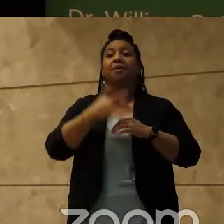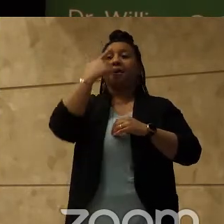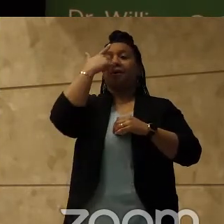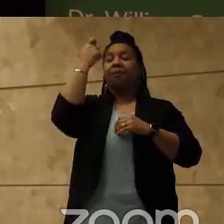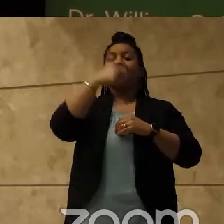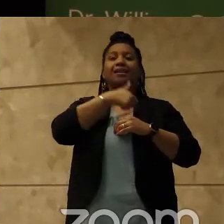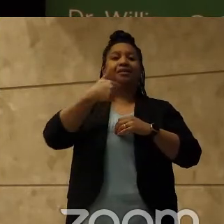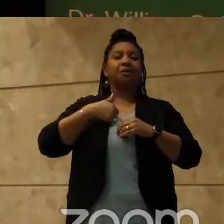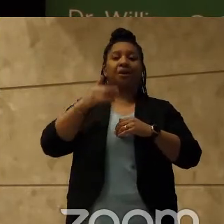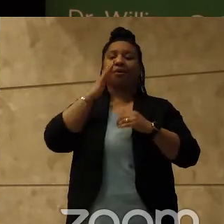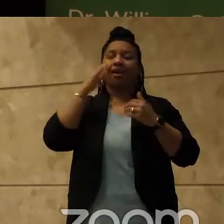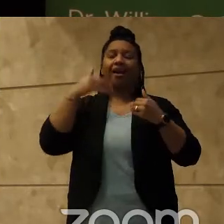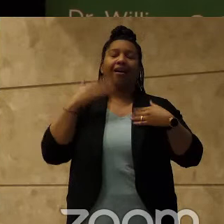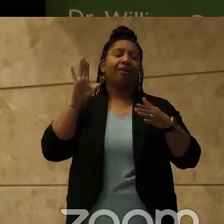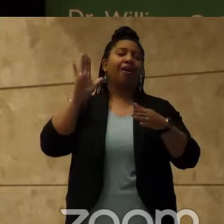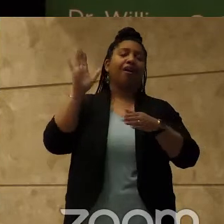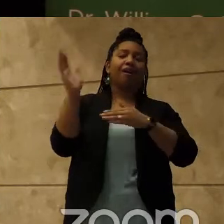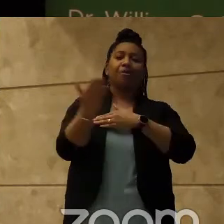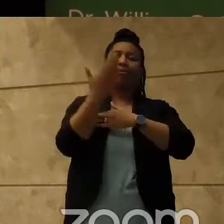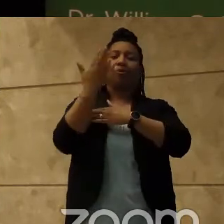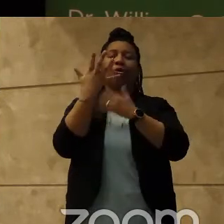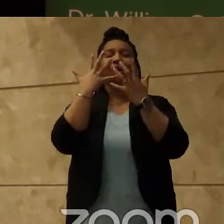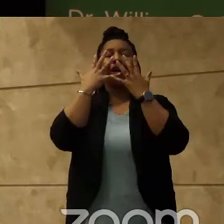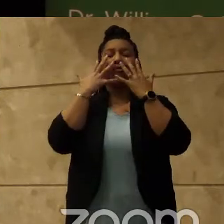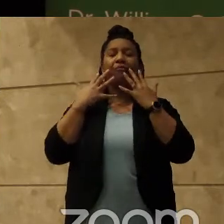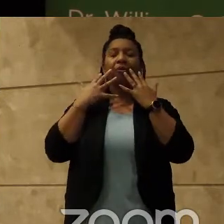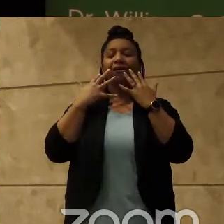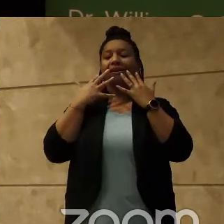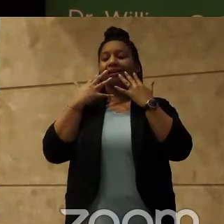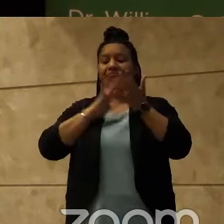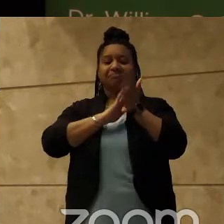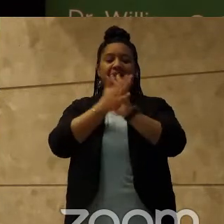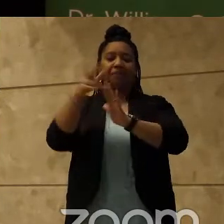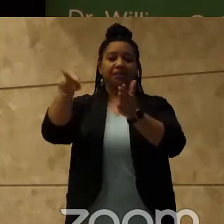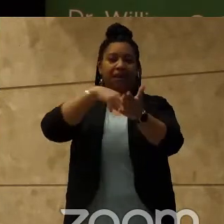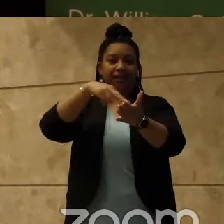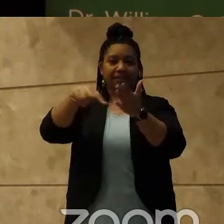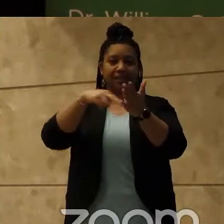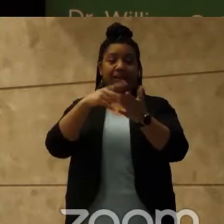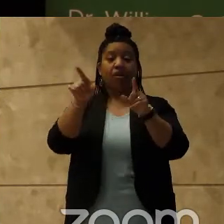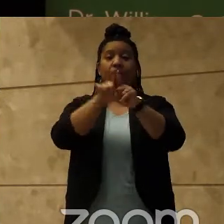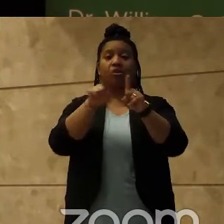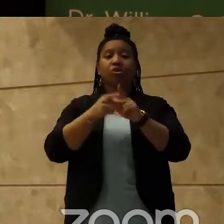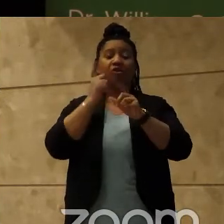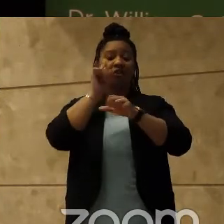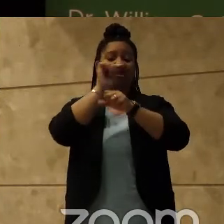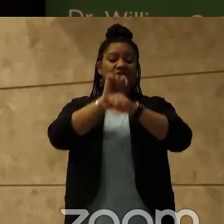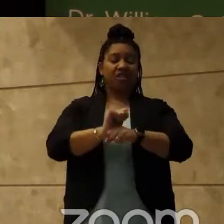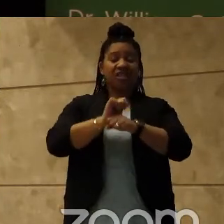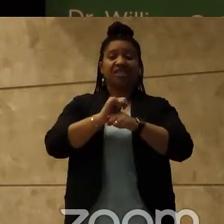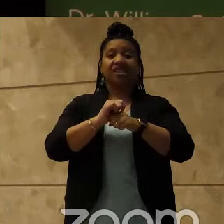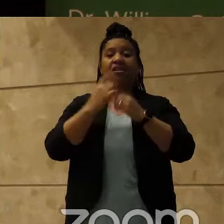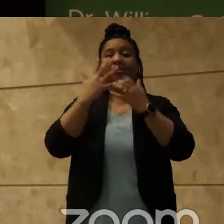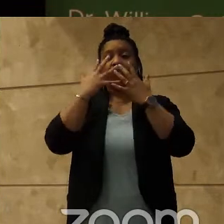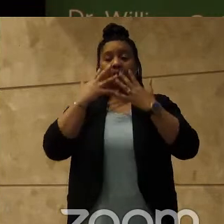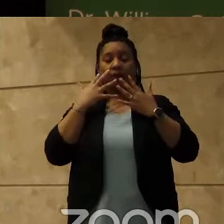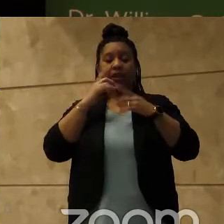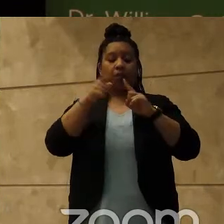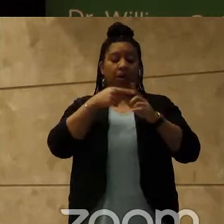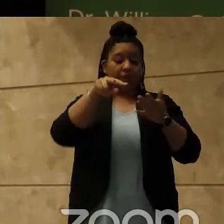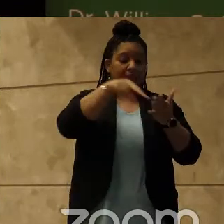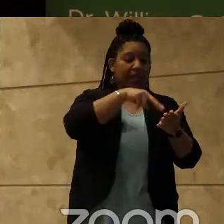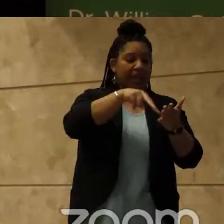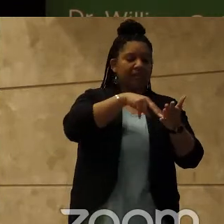because we're gonna turn our mourning into dancing. I'm gonna tell y'all one more thing about our tradition of mourning. When we dance, it doesn't mean we don't cry.